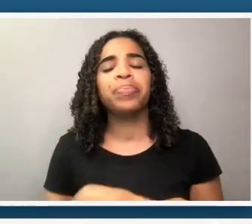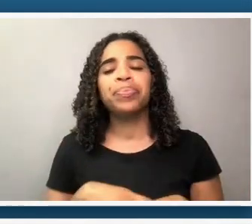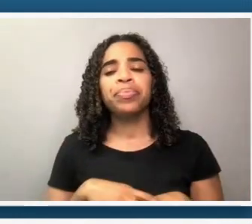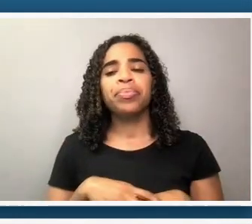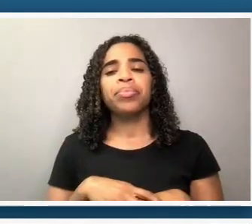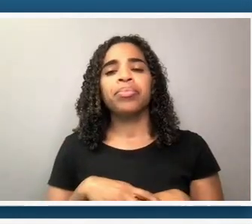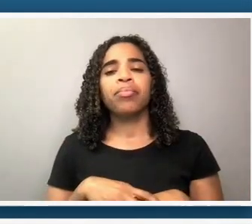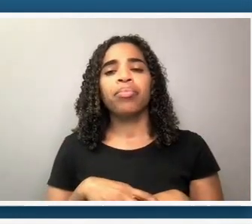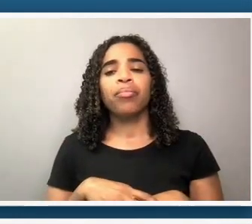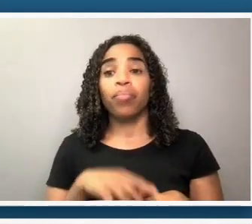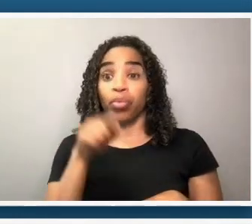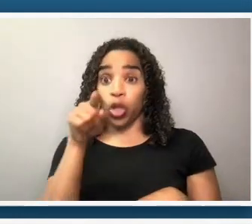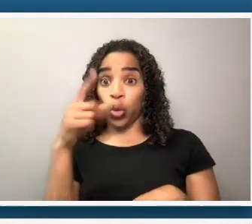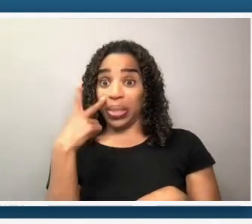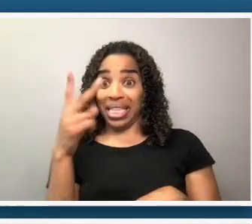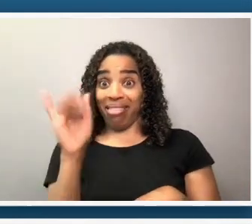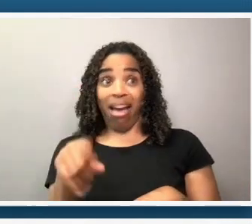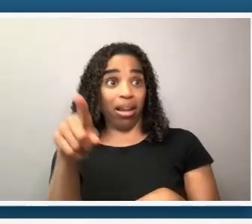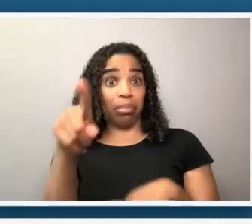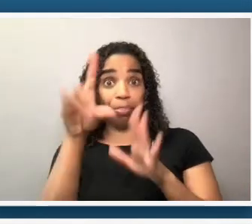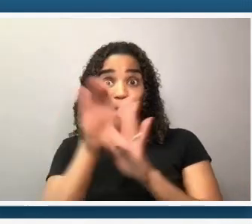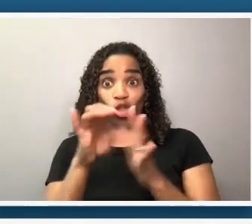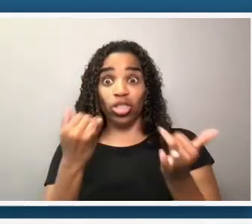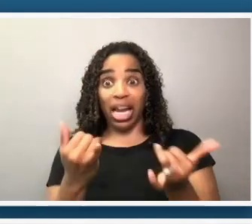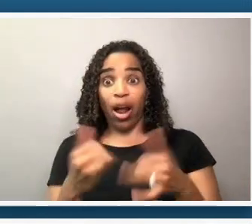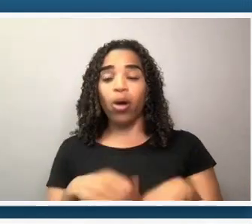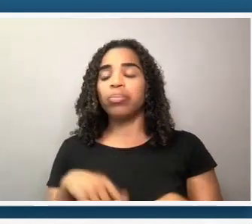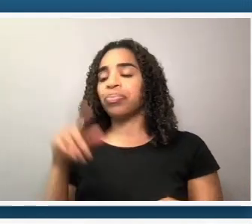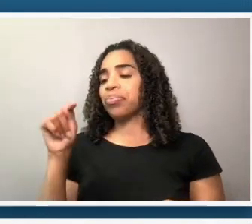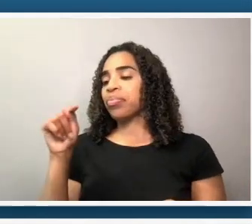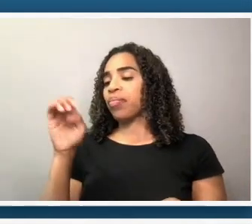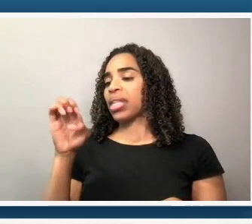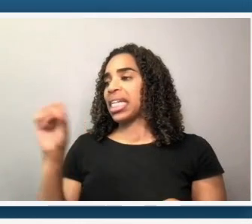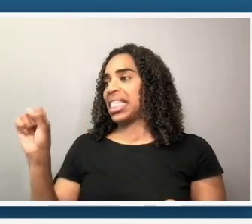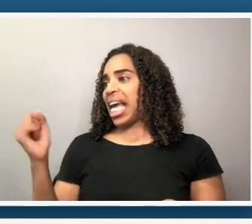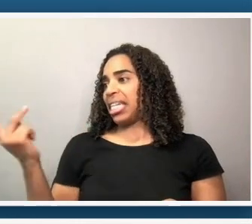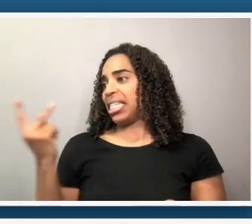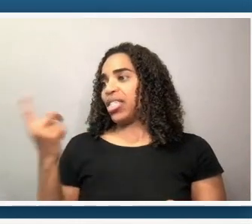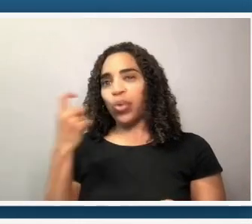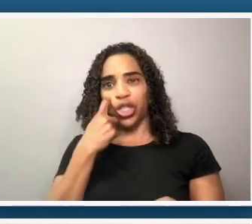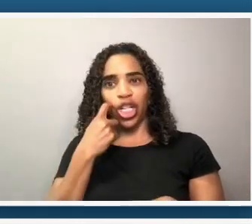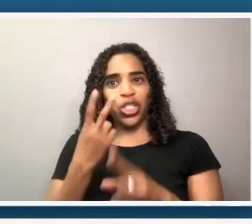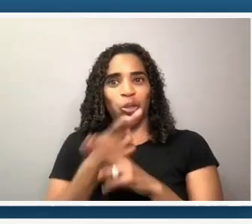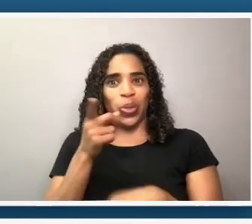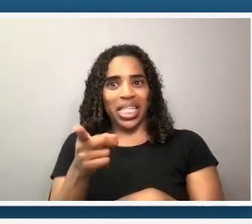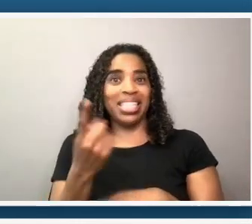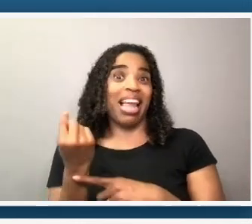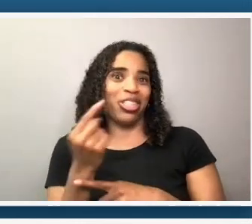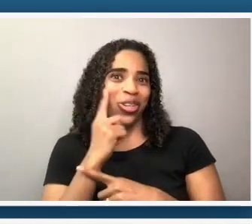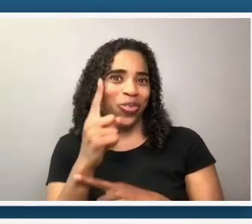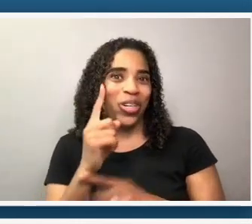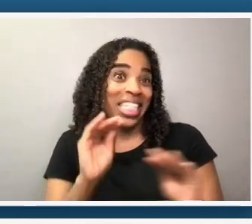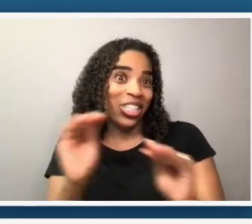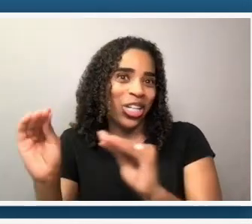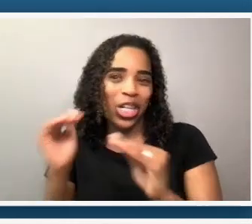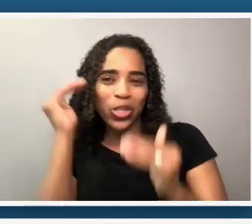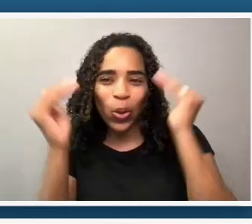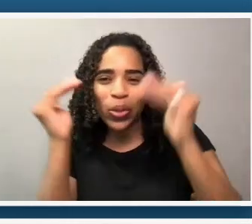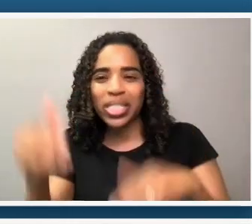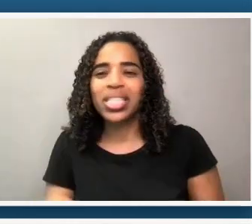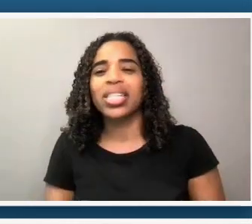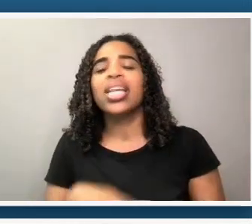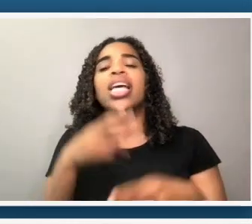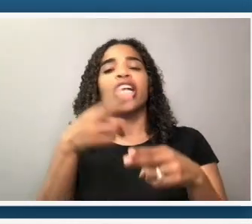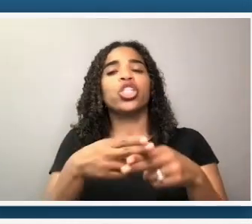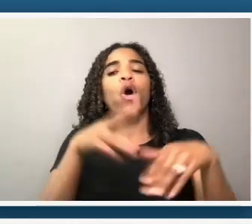the piece that you're looking at here, Tess and I actually used in a presentation with adults last year, and it's called Wedding Souvenirs,